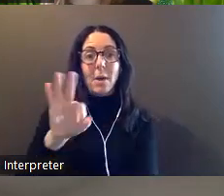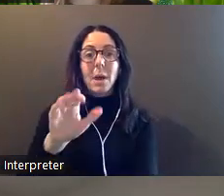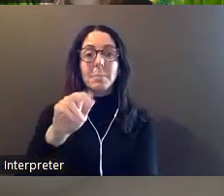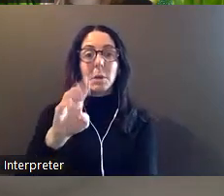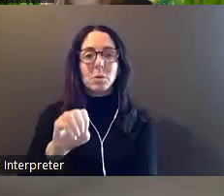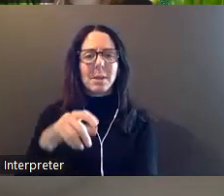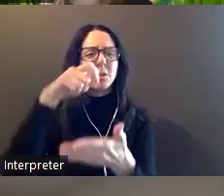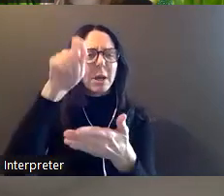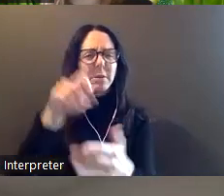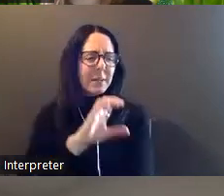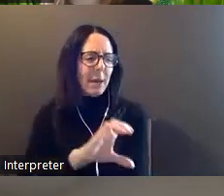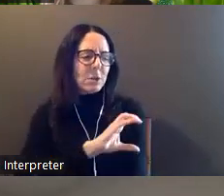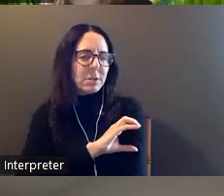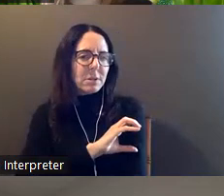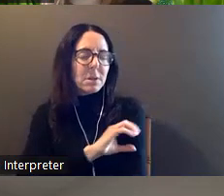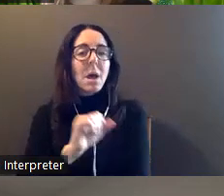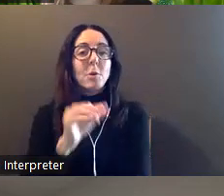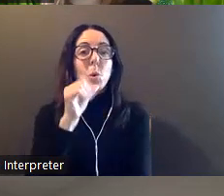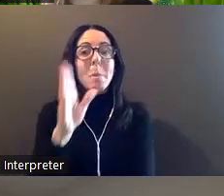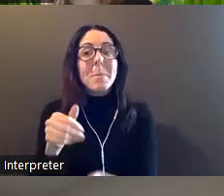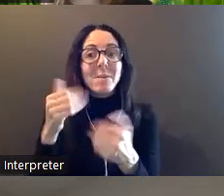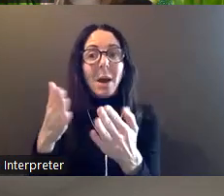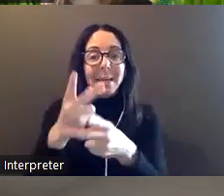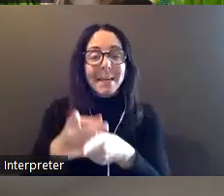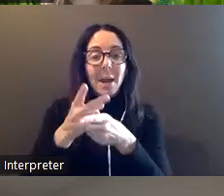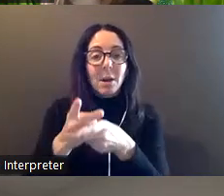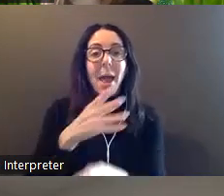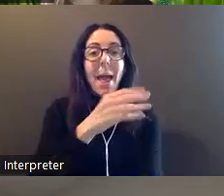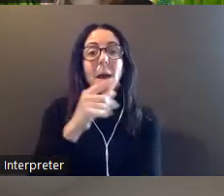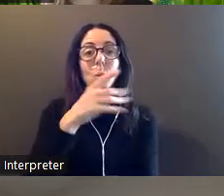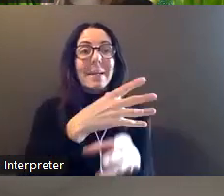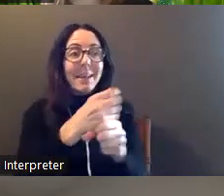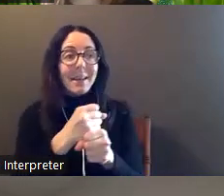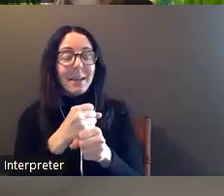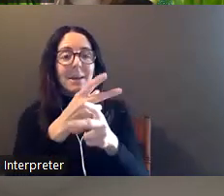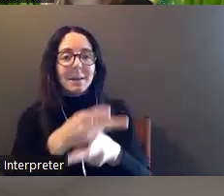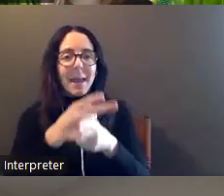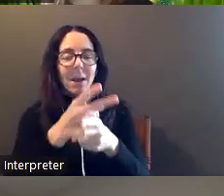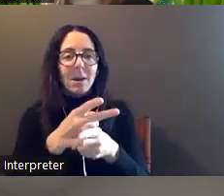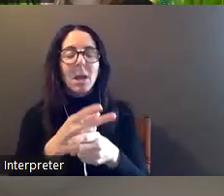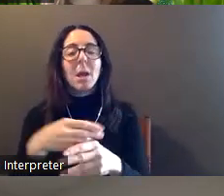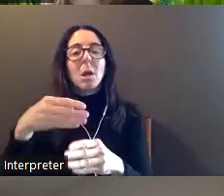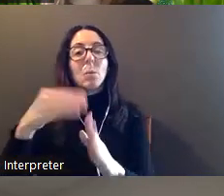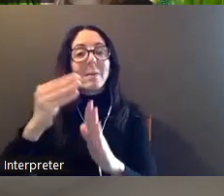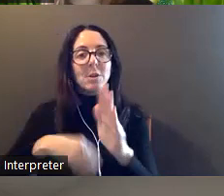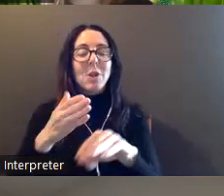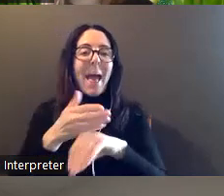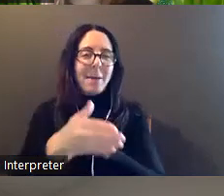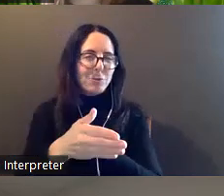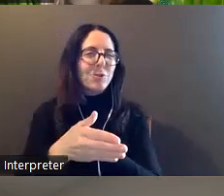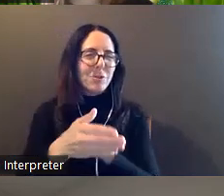of characteristics of the caregiver and the care recipient, completed after our 2 to 3